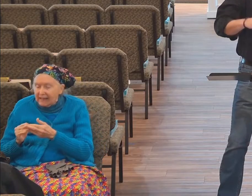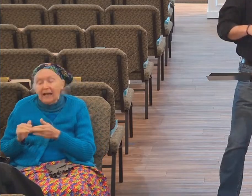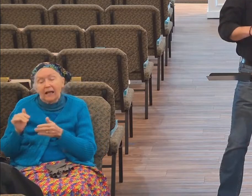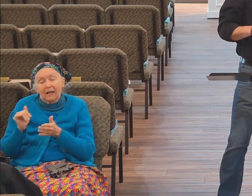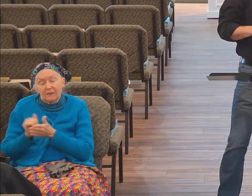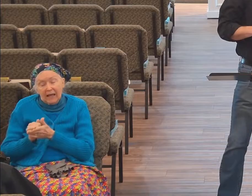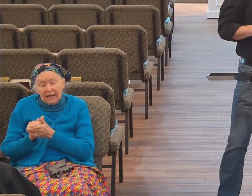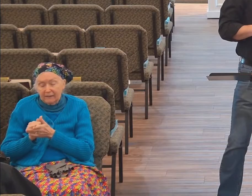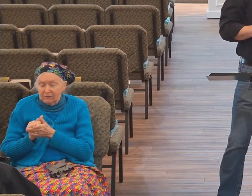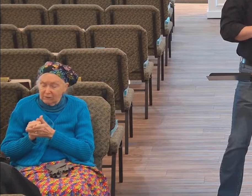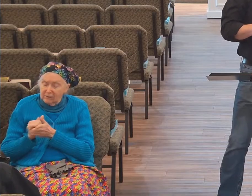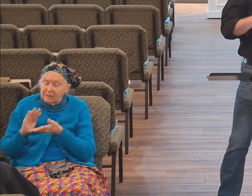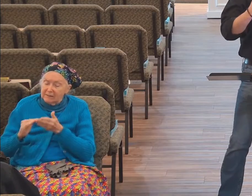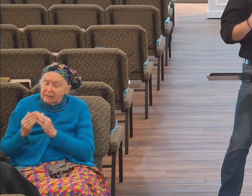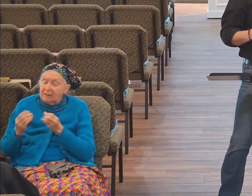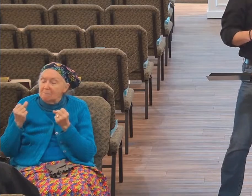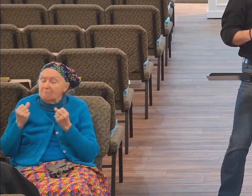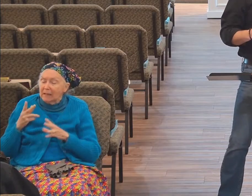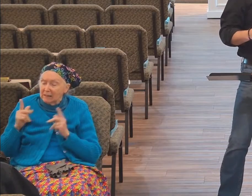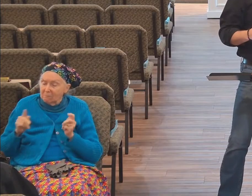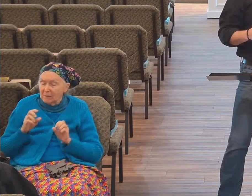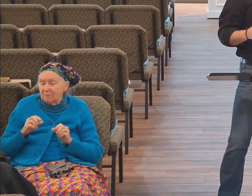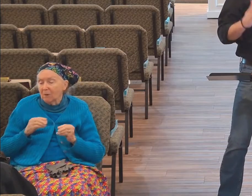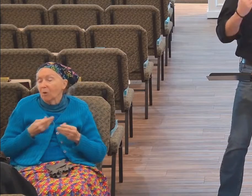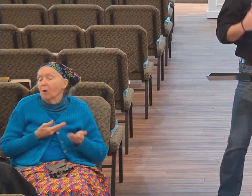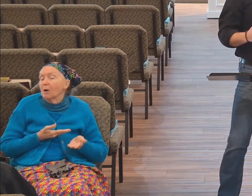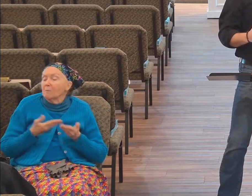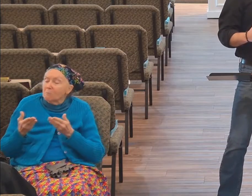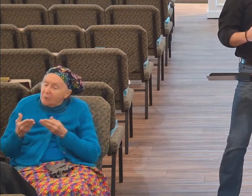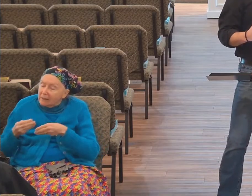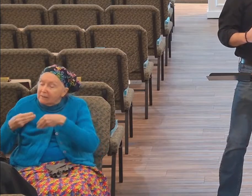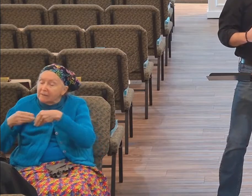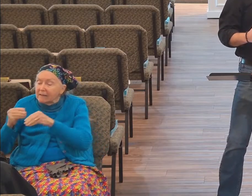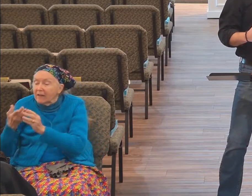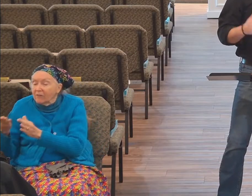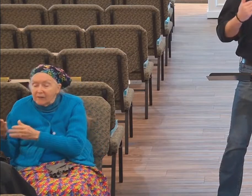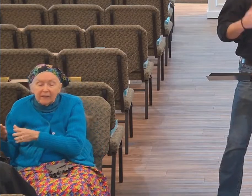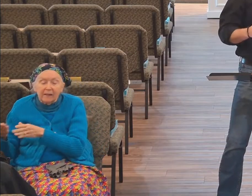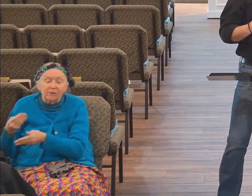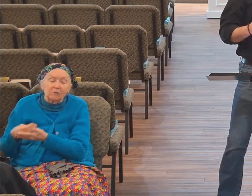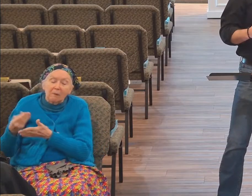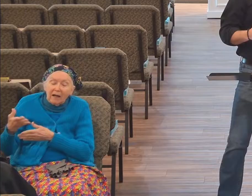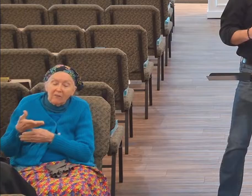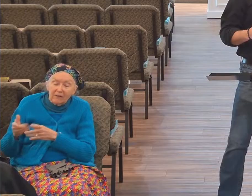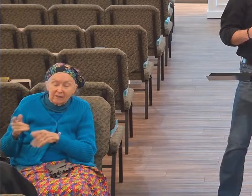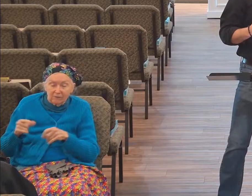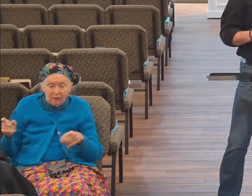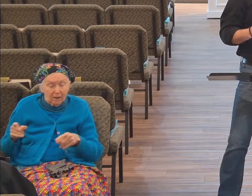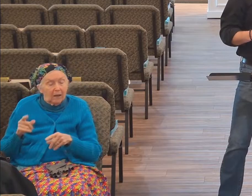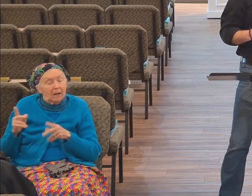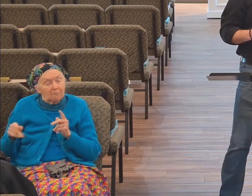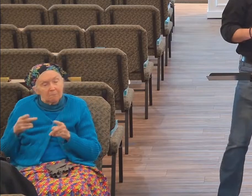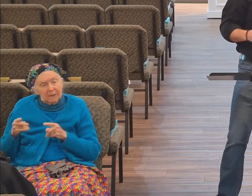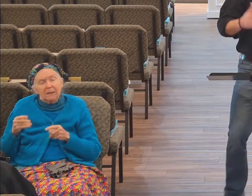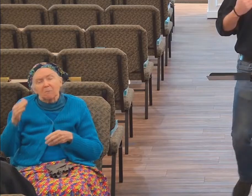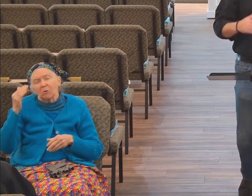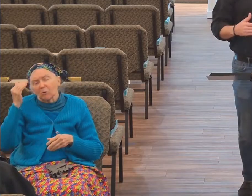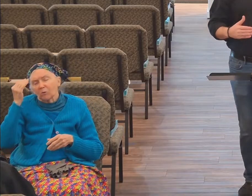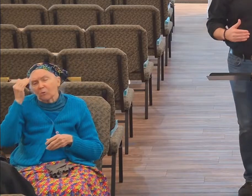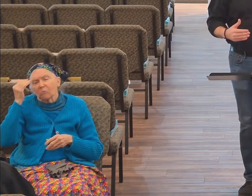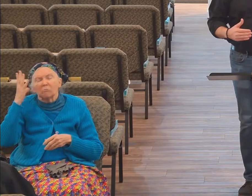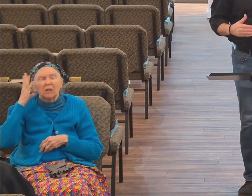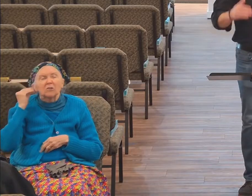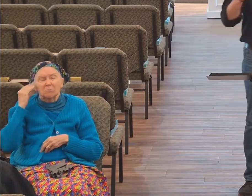Thessalonica. People who lived there knew what they were looking at when they saw it, okay? So just imagine being